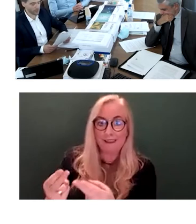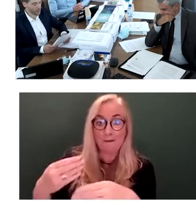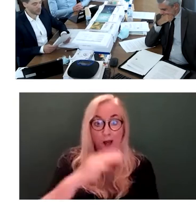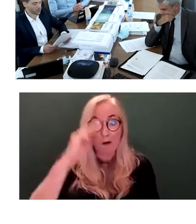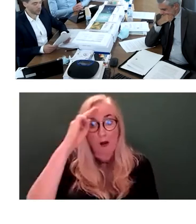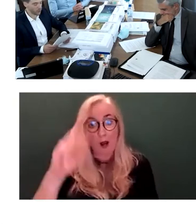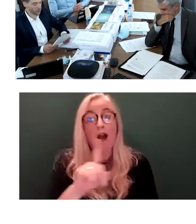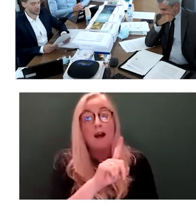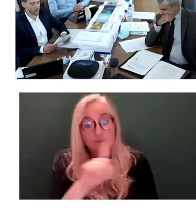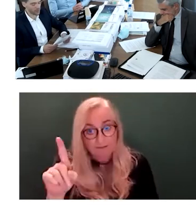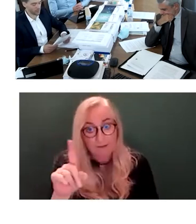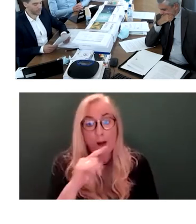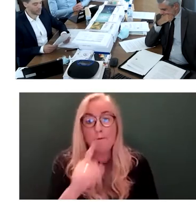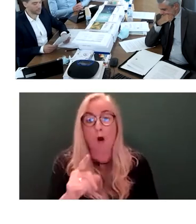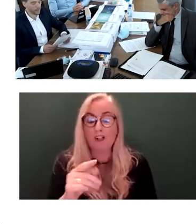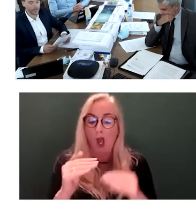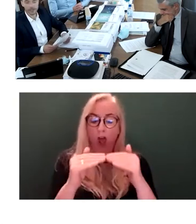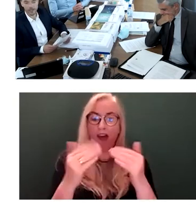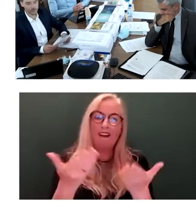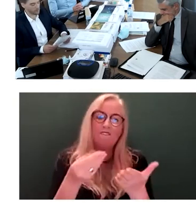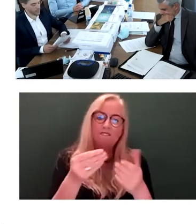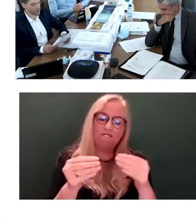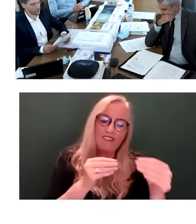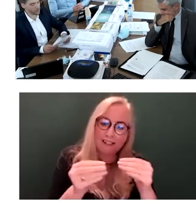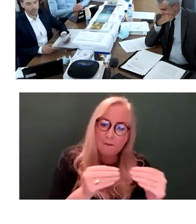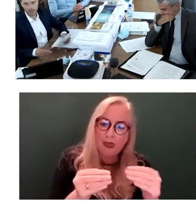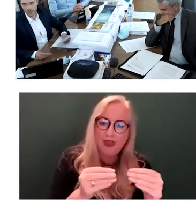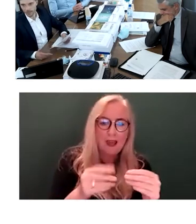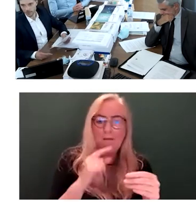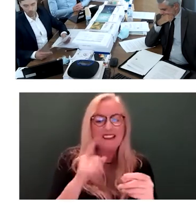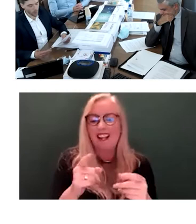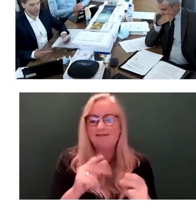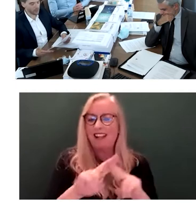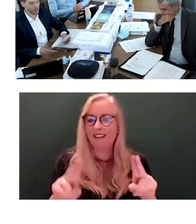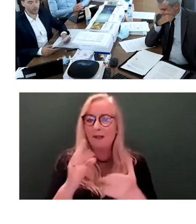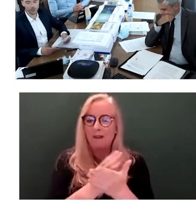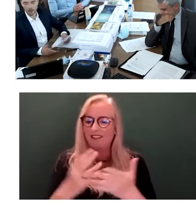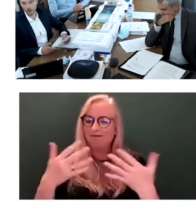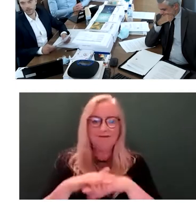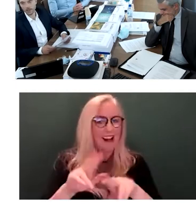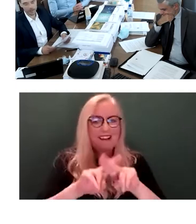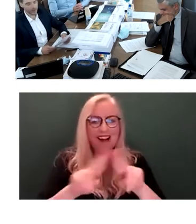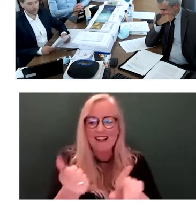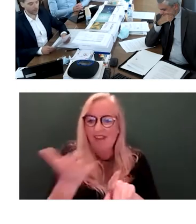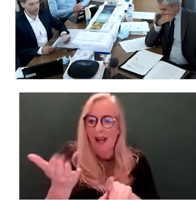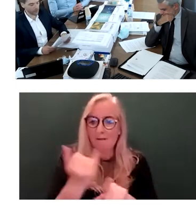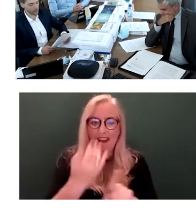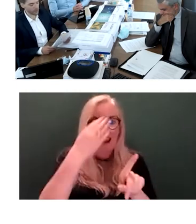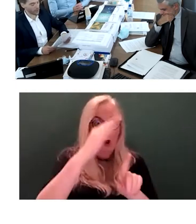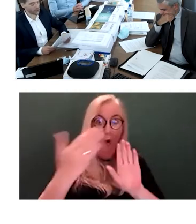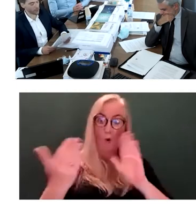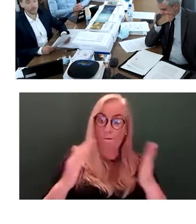However, such low-cost flexibility is less mainstream, is less widely available in Ireland than in